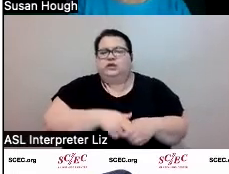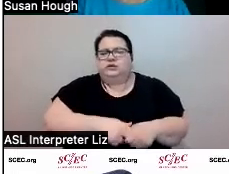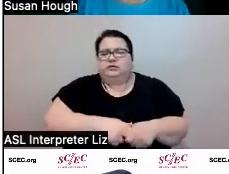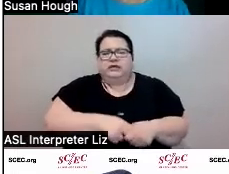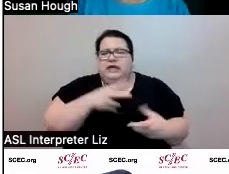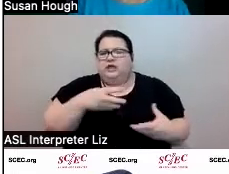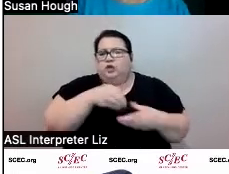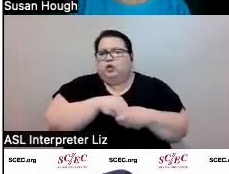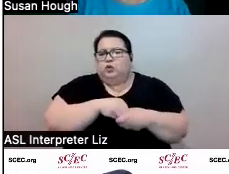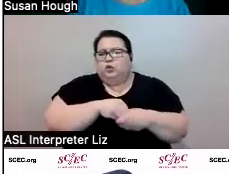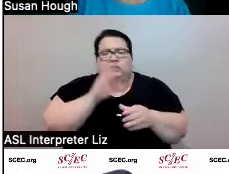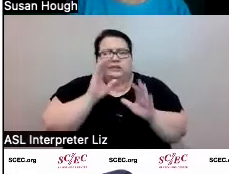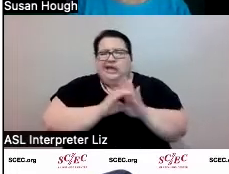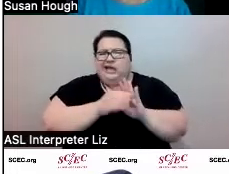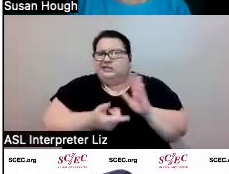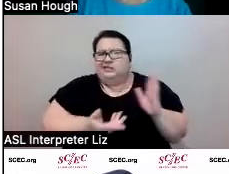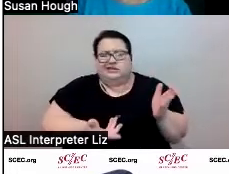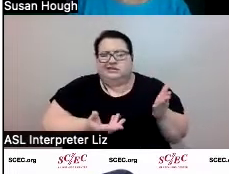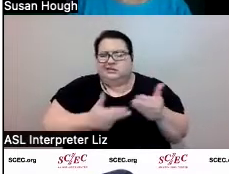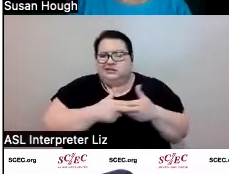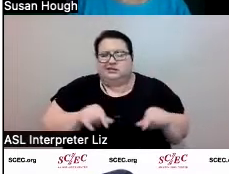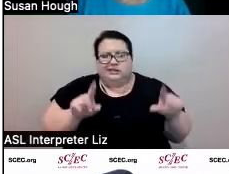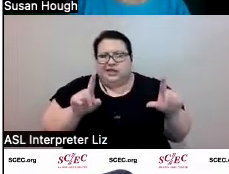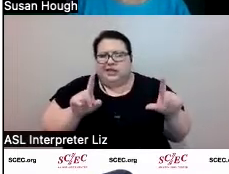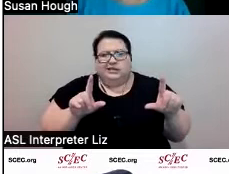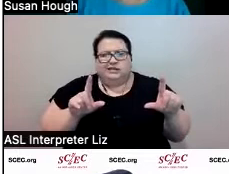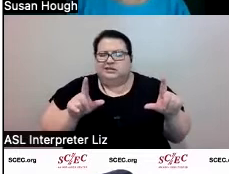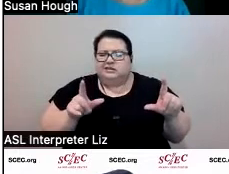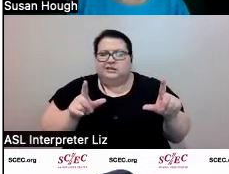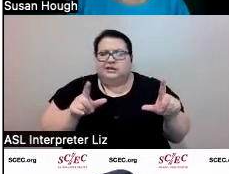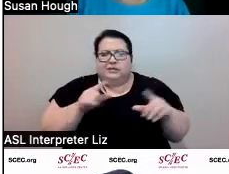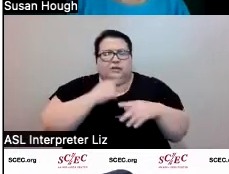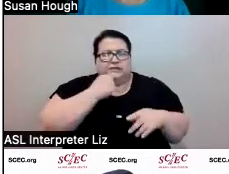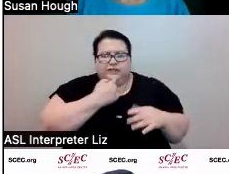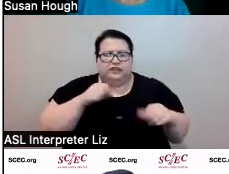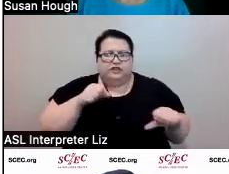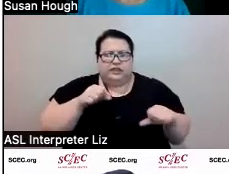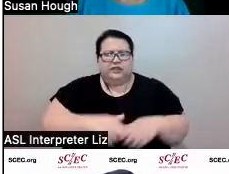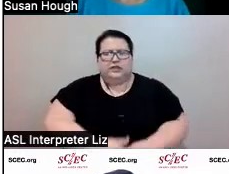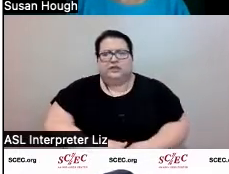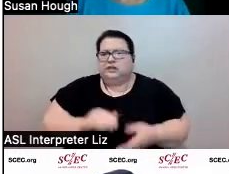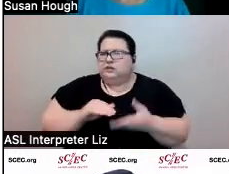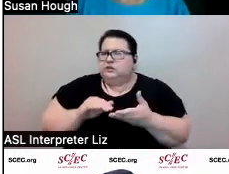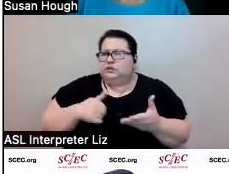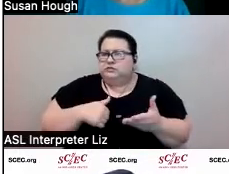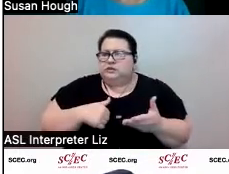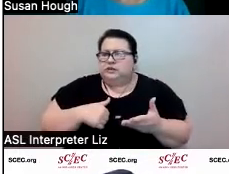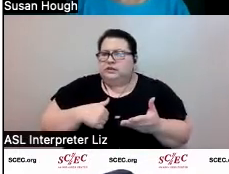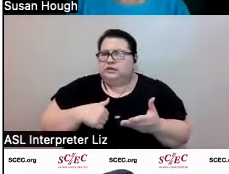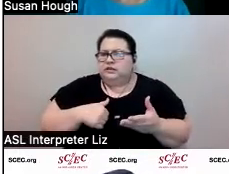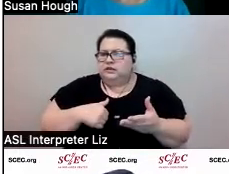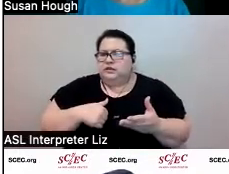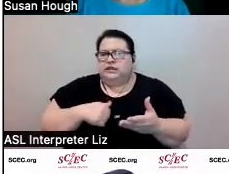didn't include any slides. There was quite severe shaking. Excuse me. The Integratron